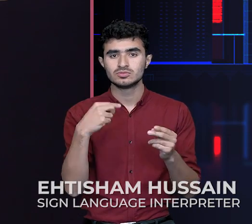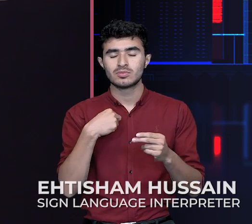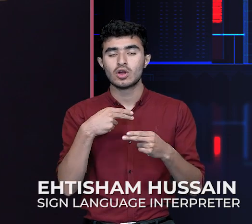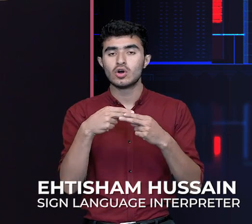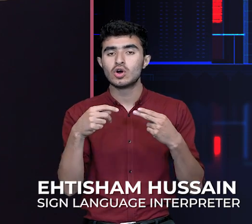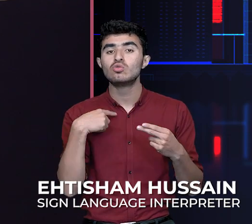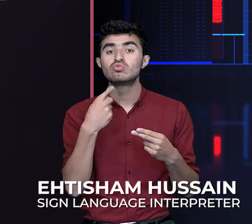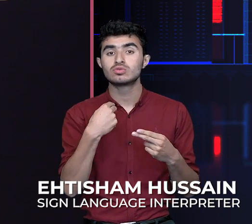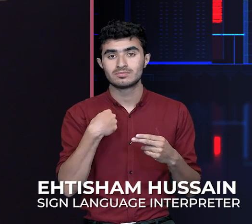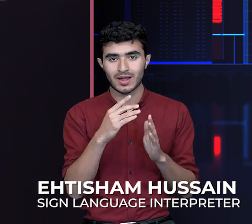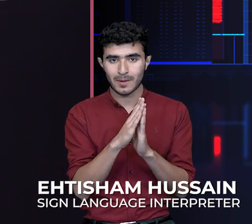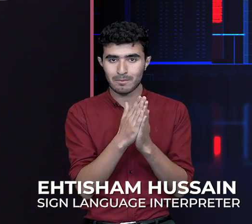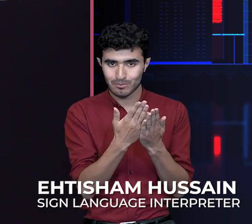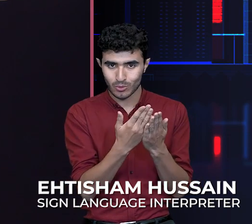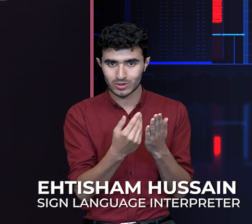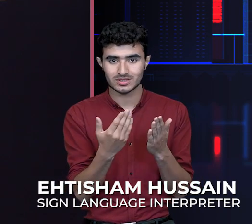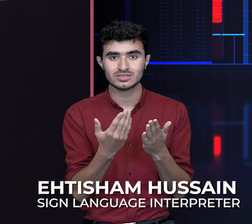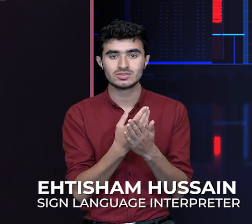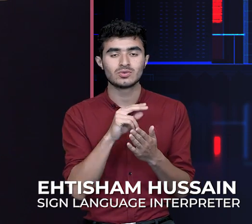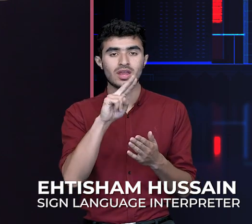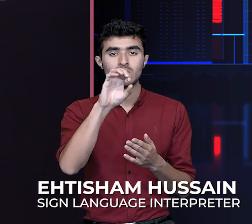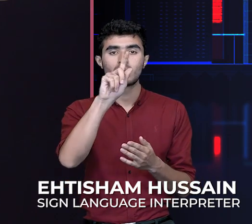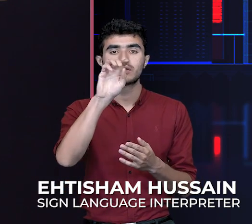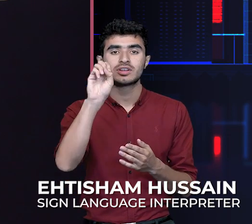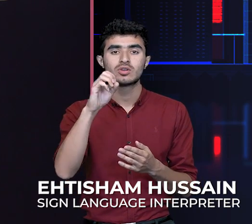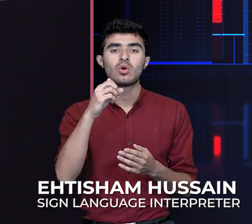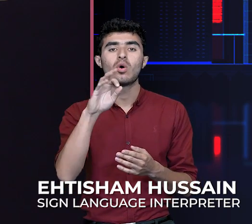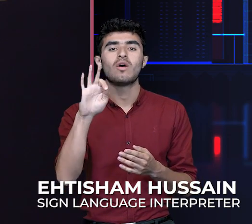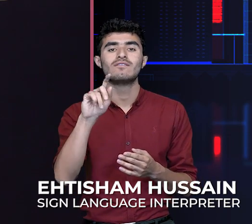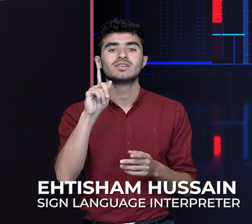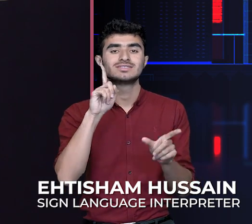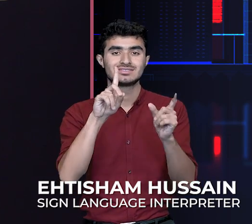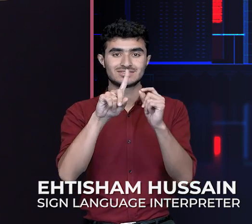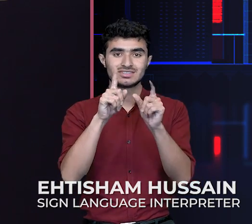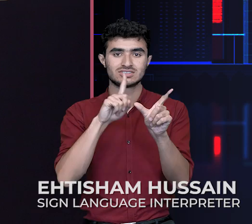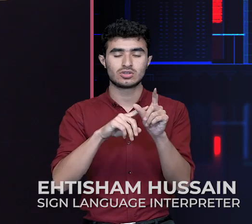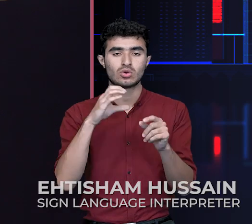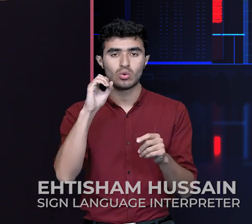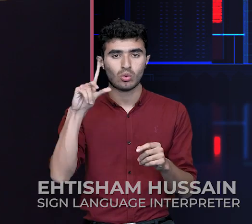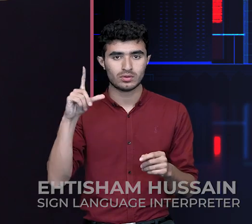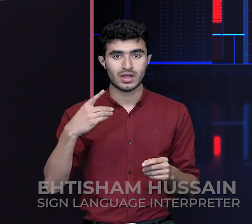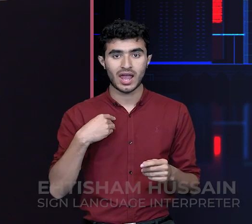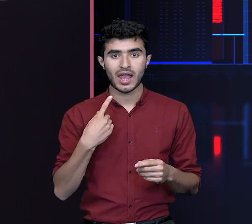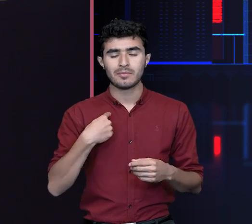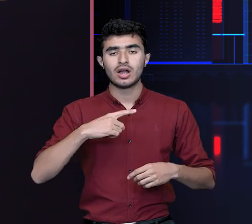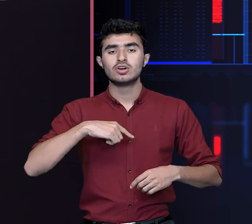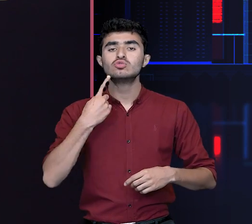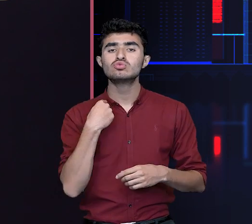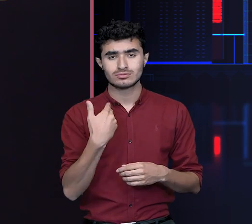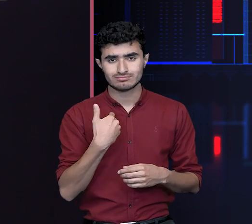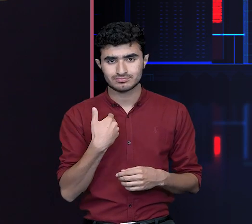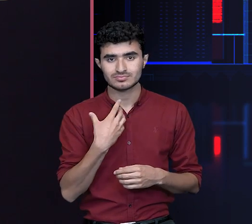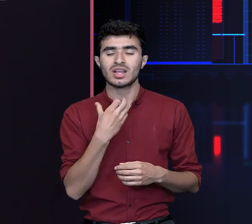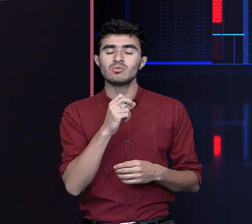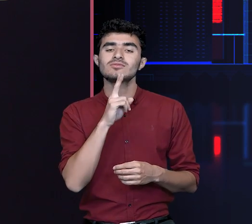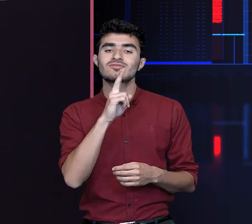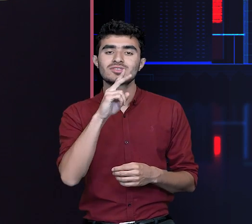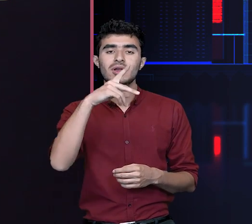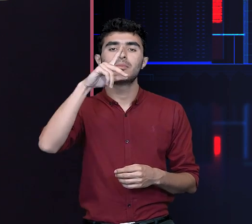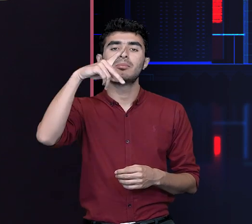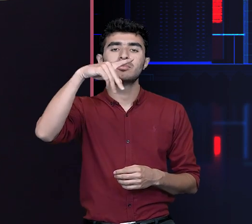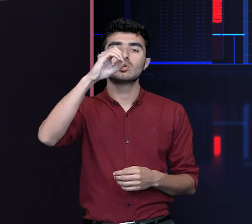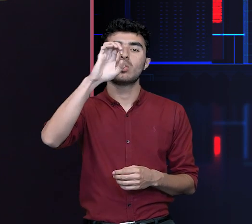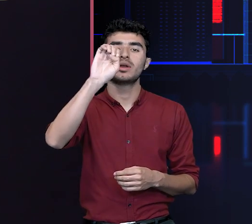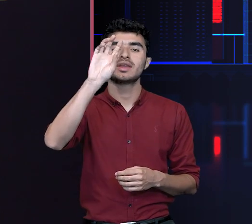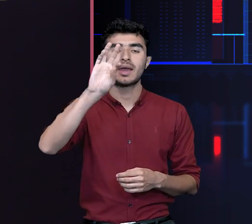brief introduction about my book An Ode of a 10-year-old and recite 1 to 2 poems. For my introduction, I would like to use a poem from